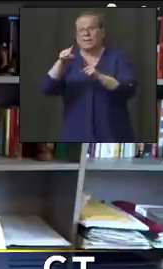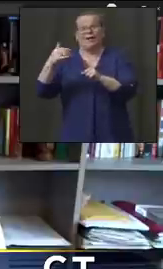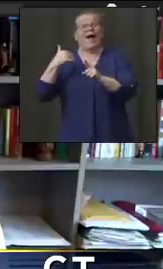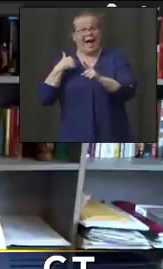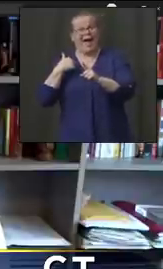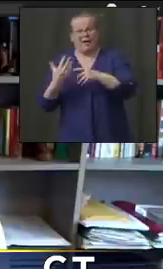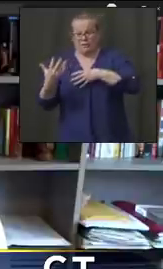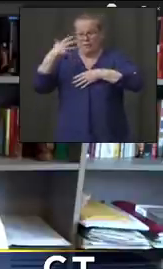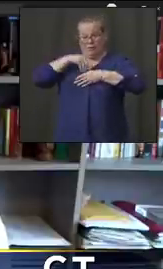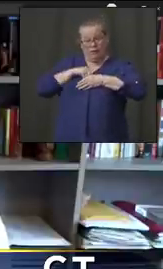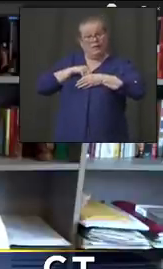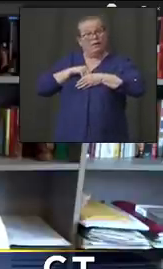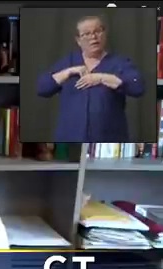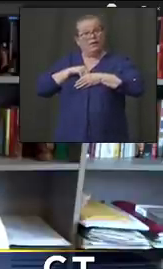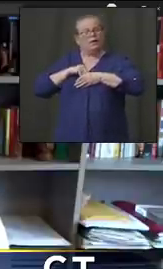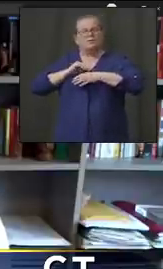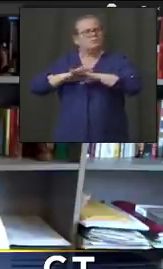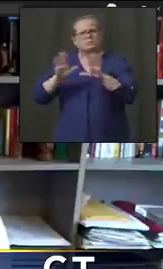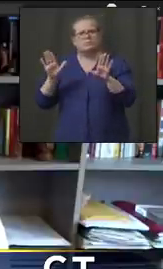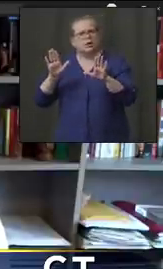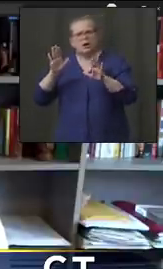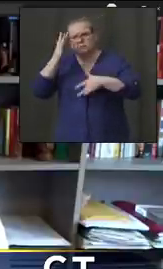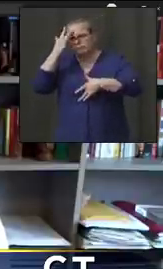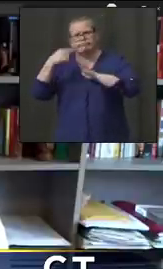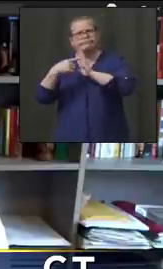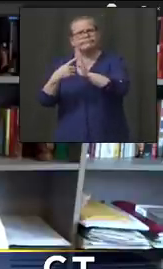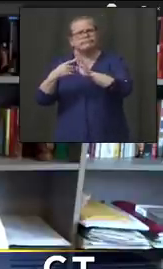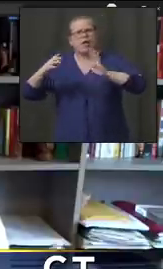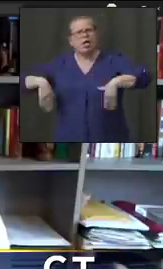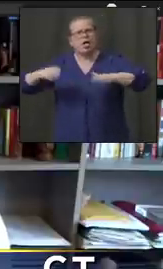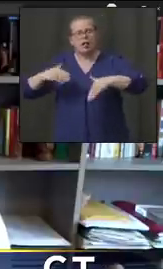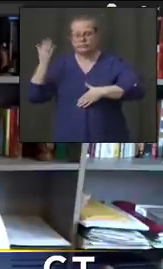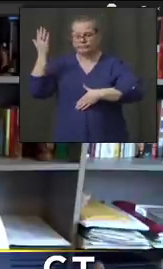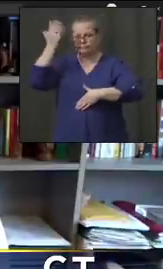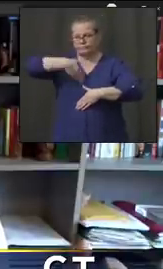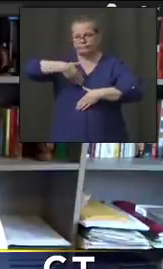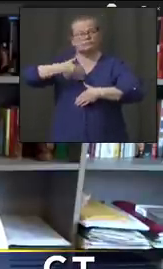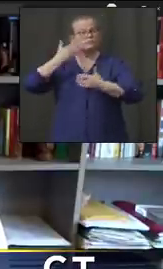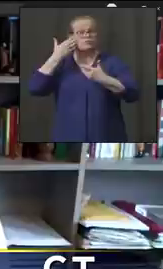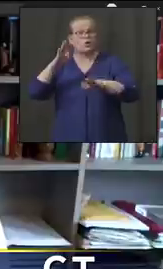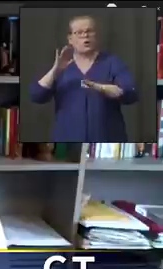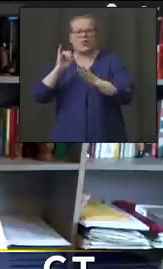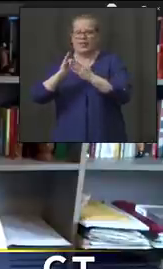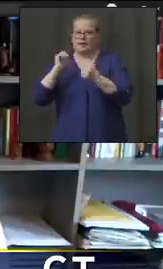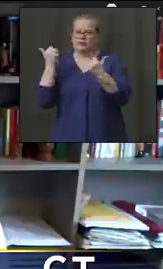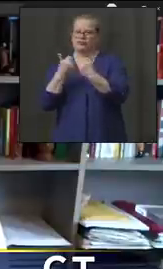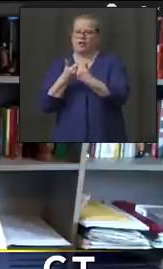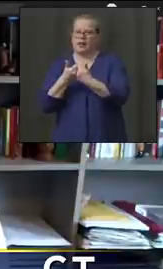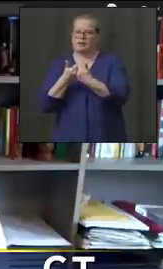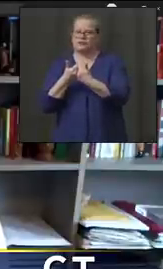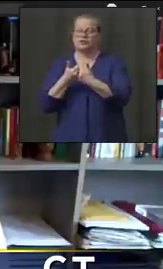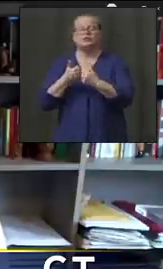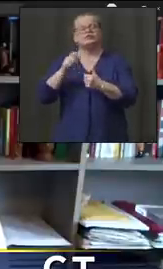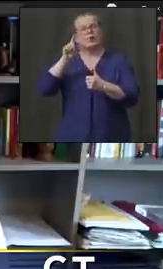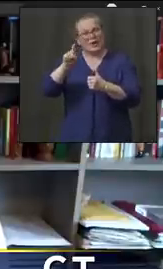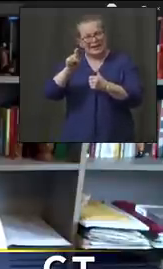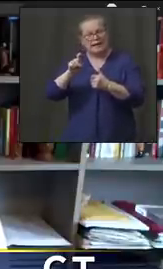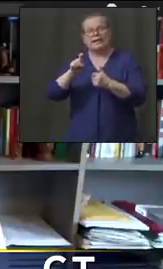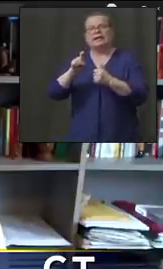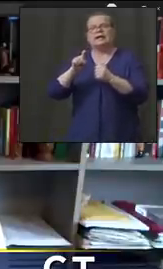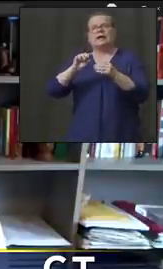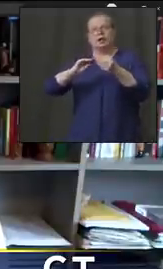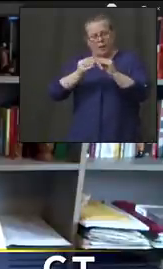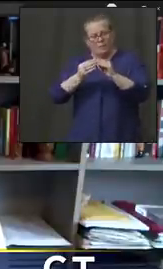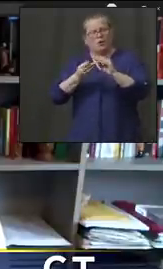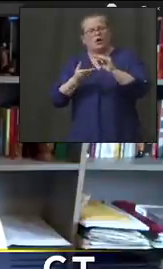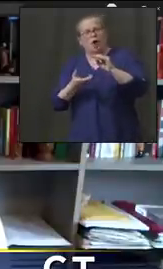sick. And that's always a difficult challenge for us. So we're going to be, the first priority is to get up to the 42,000. That's the